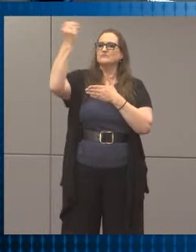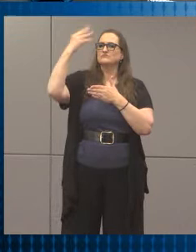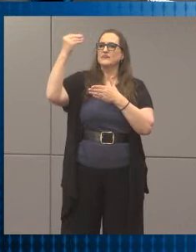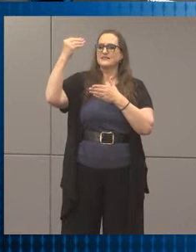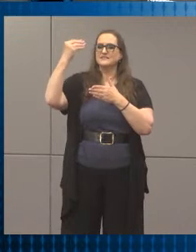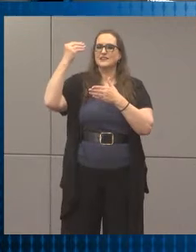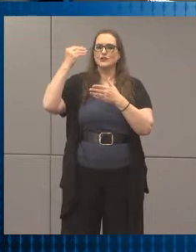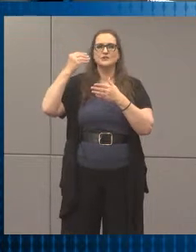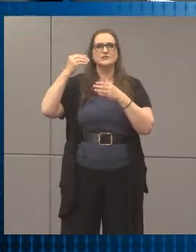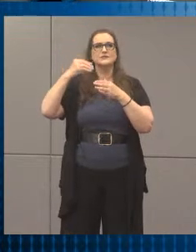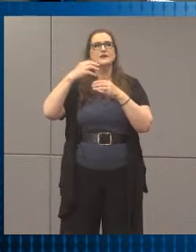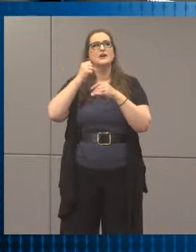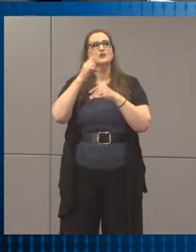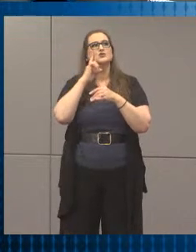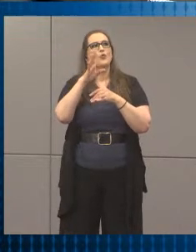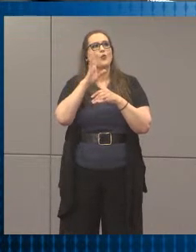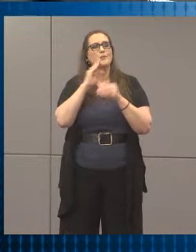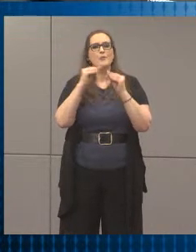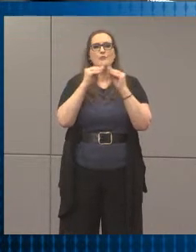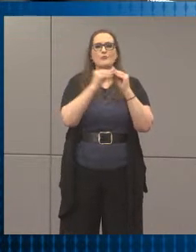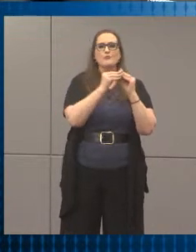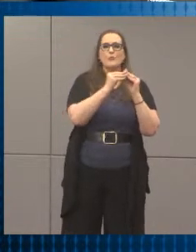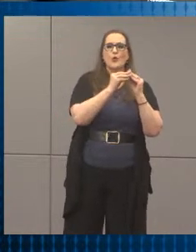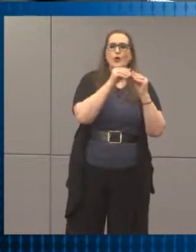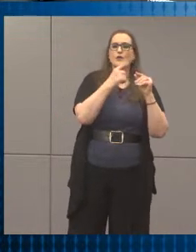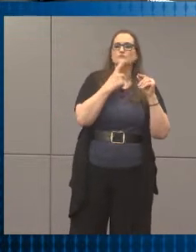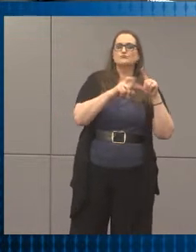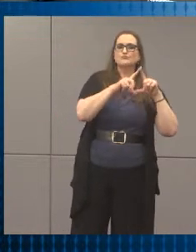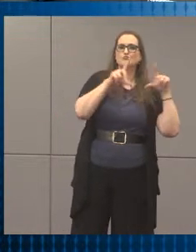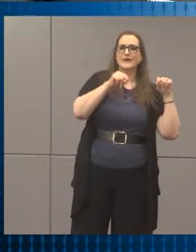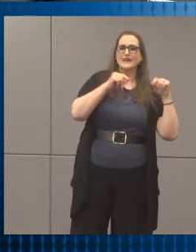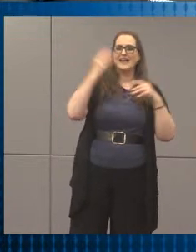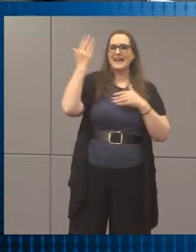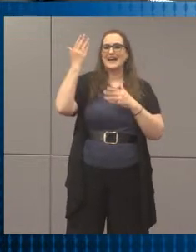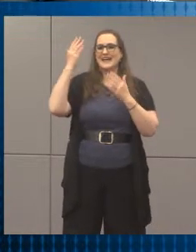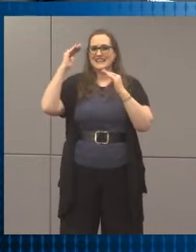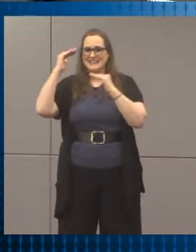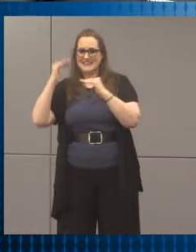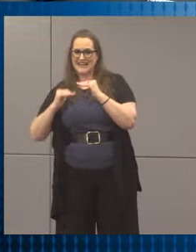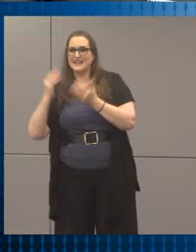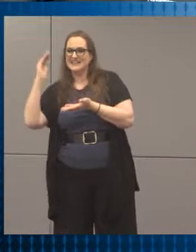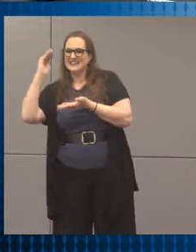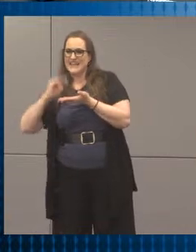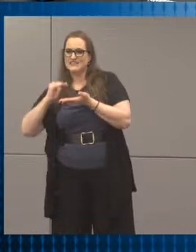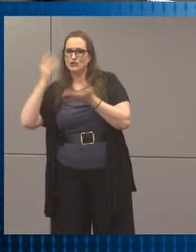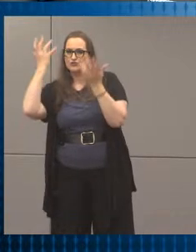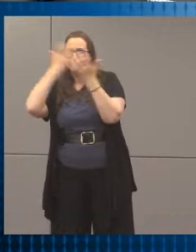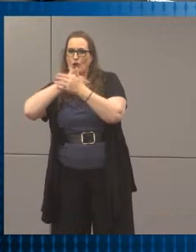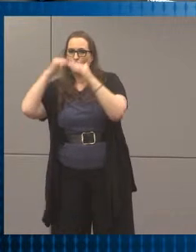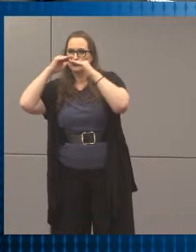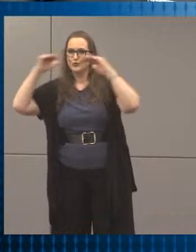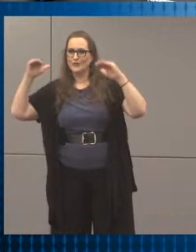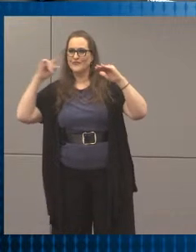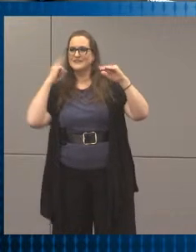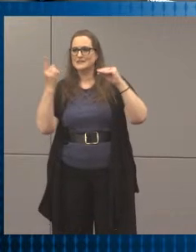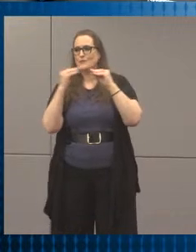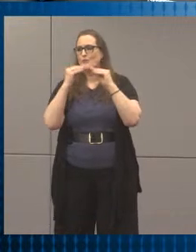envelope, so it'll be more brick, less dark roof. A lot more windows on the second floor, which was something always asked